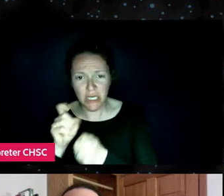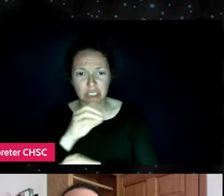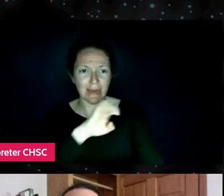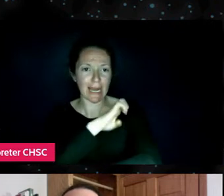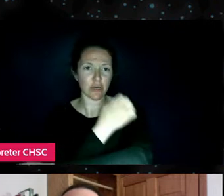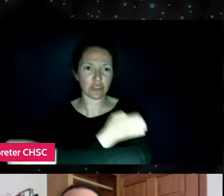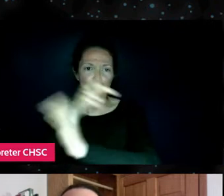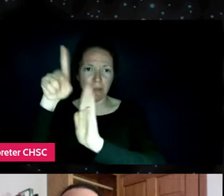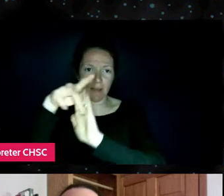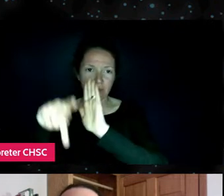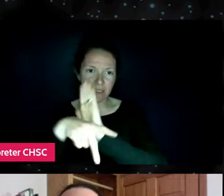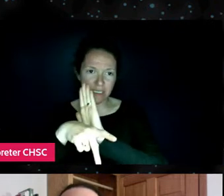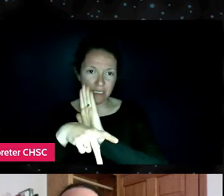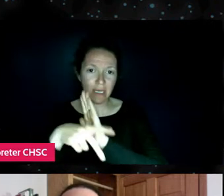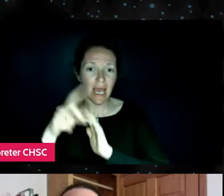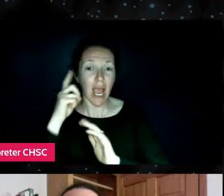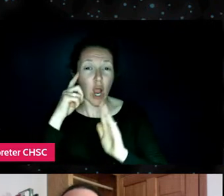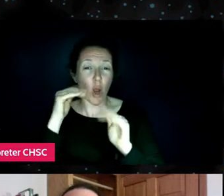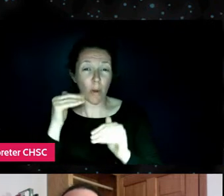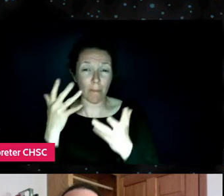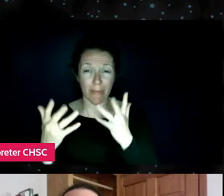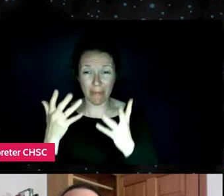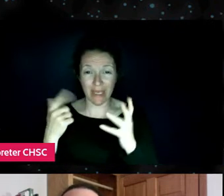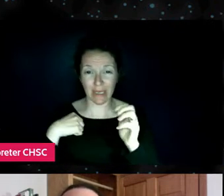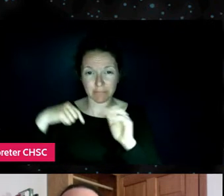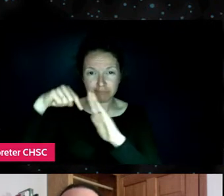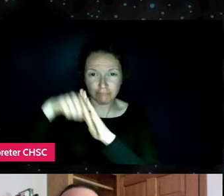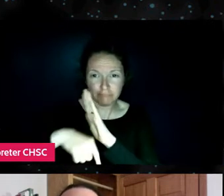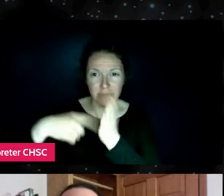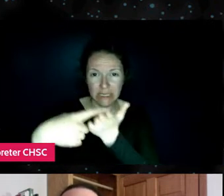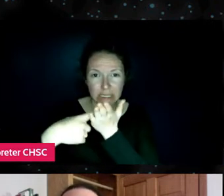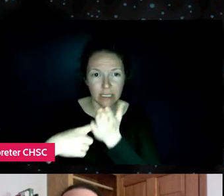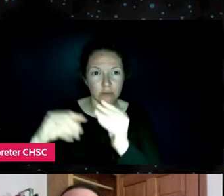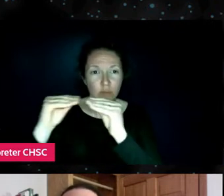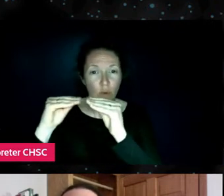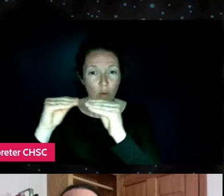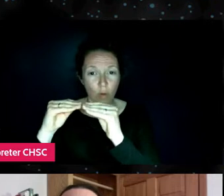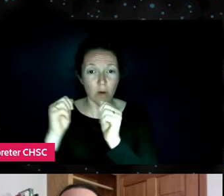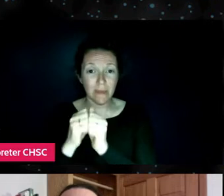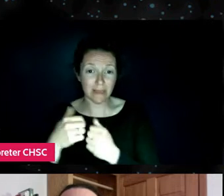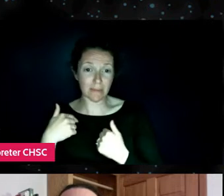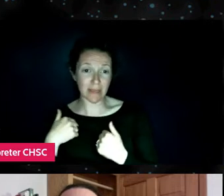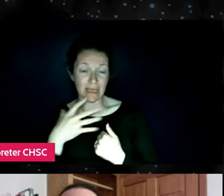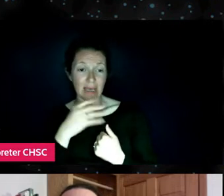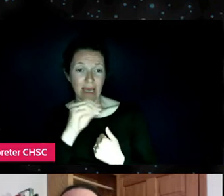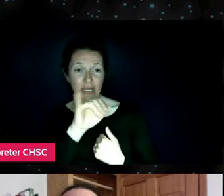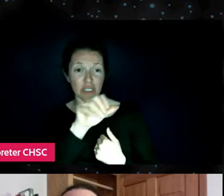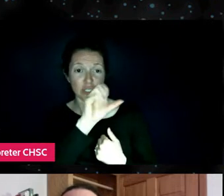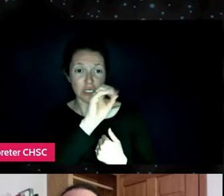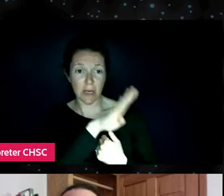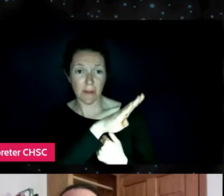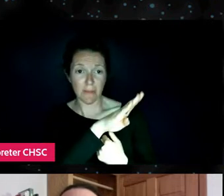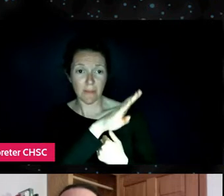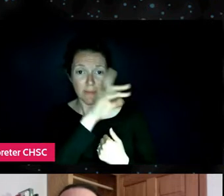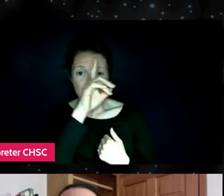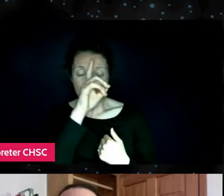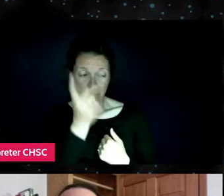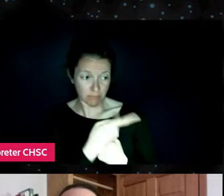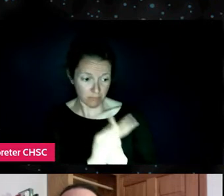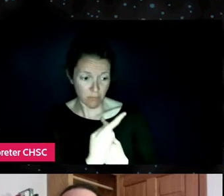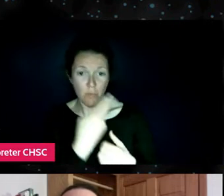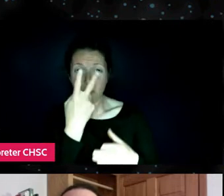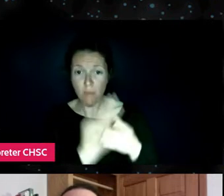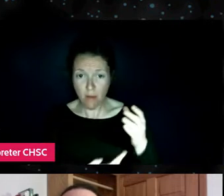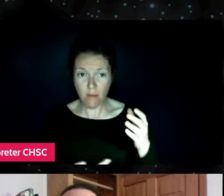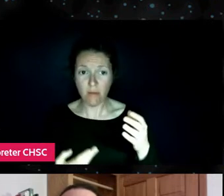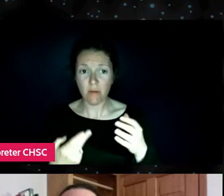touched my life, and I hope we can get a little bit deeper into this, both with the conversation with me and Jacob, is in the